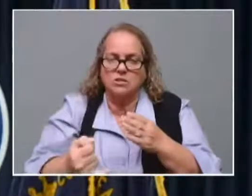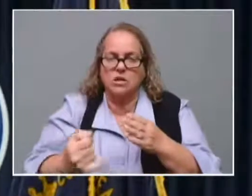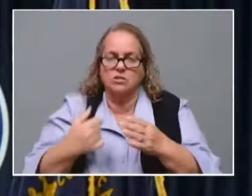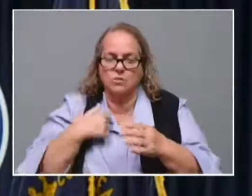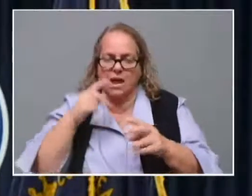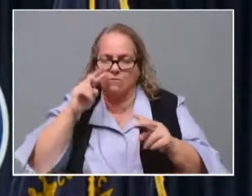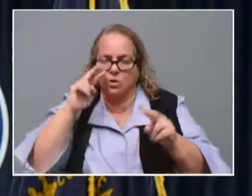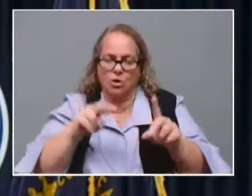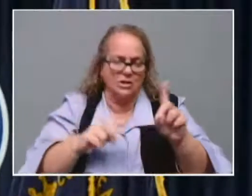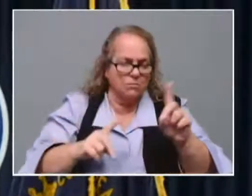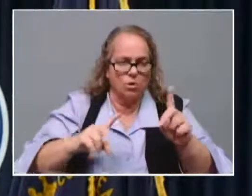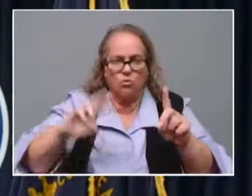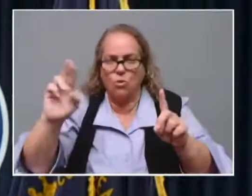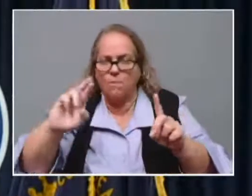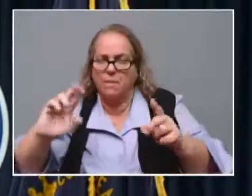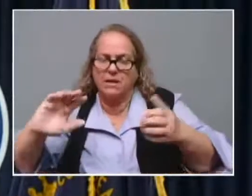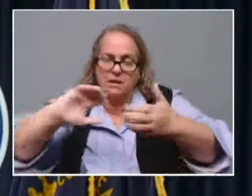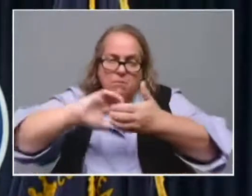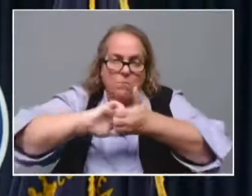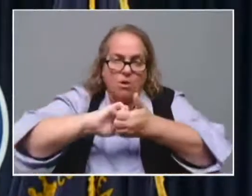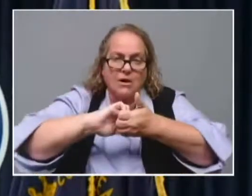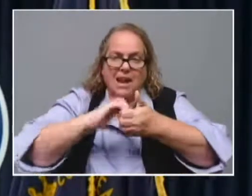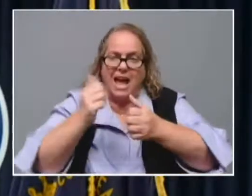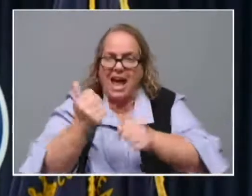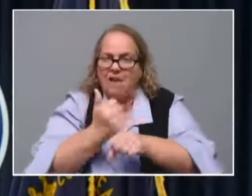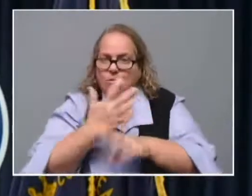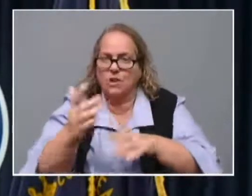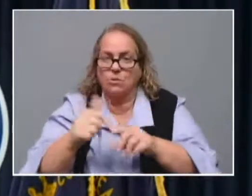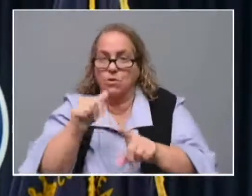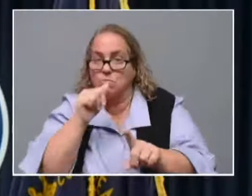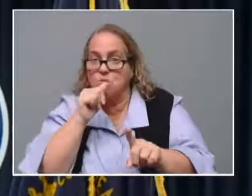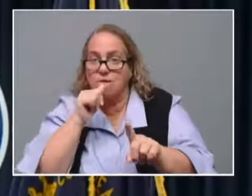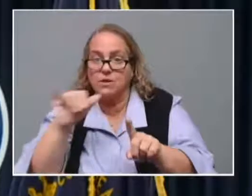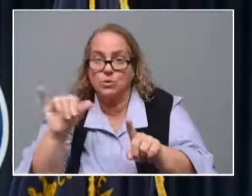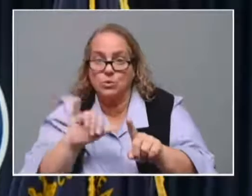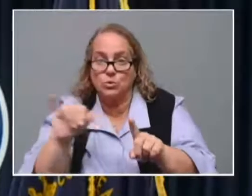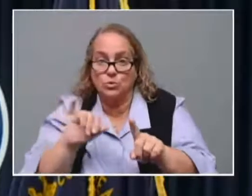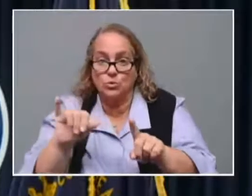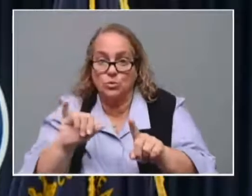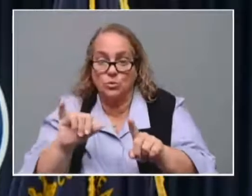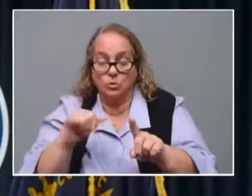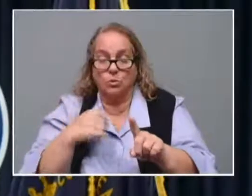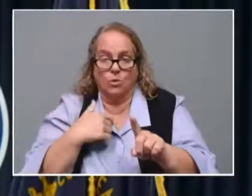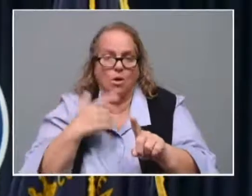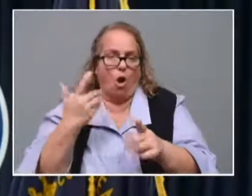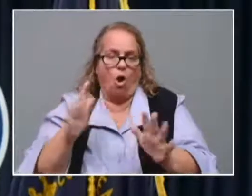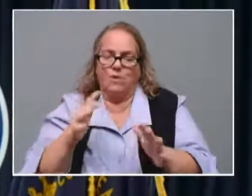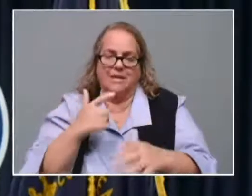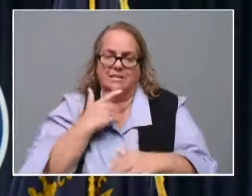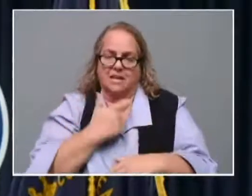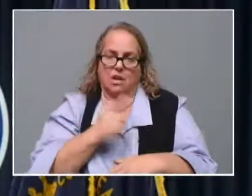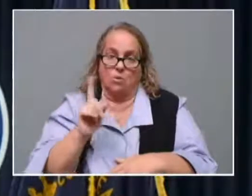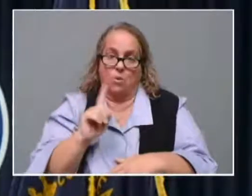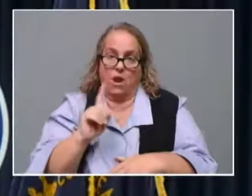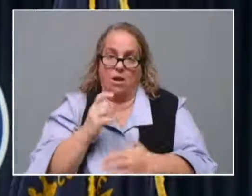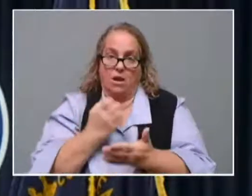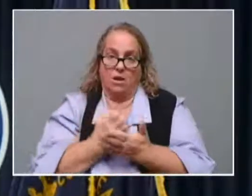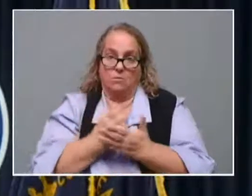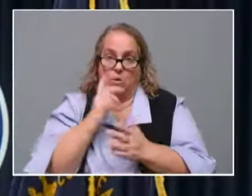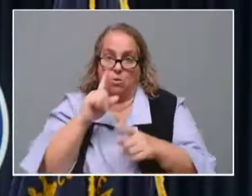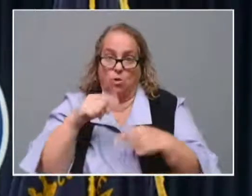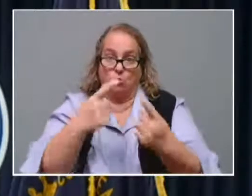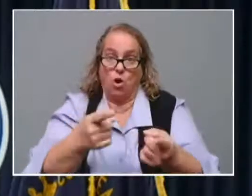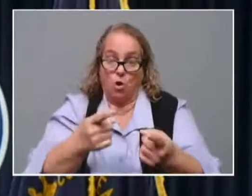every level of government and with the private sector. We've already said where the economy is going. This, I believe, is a